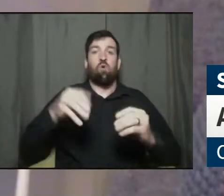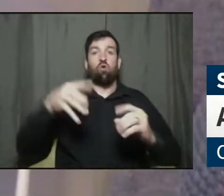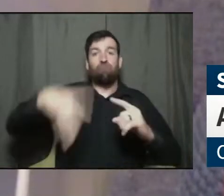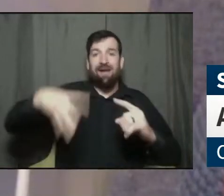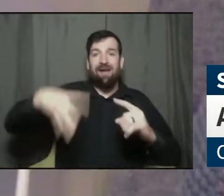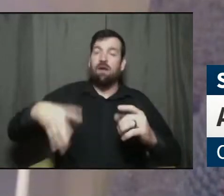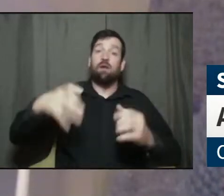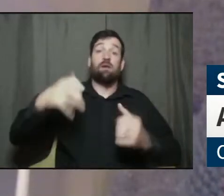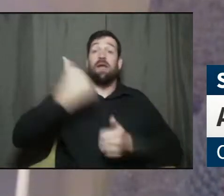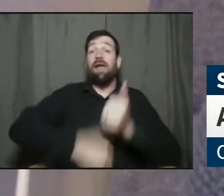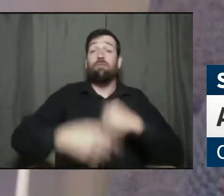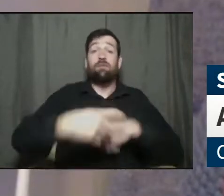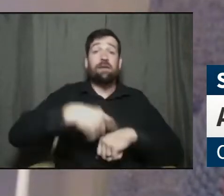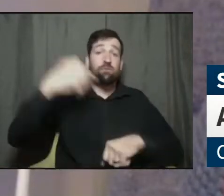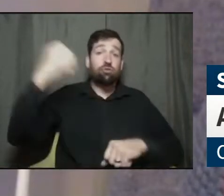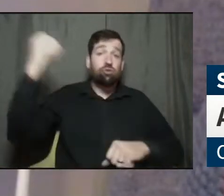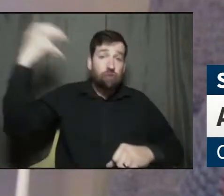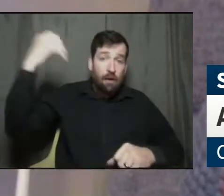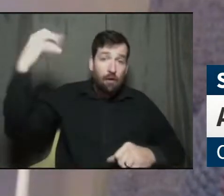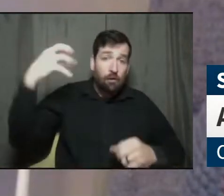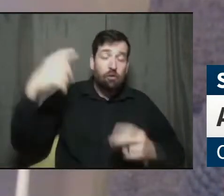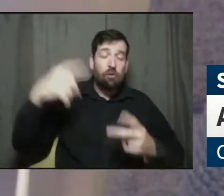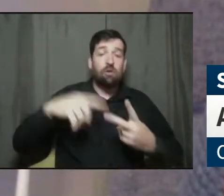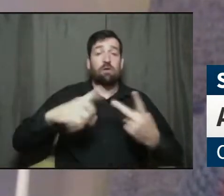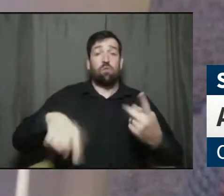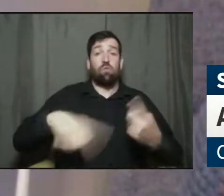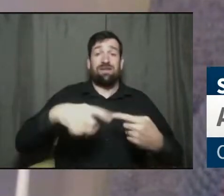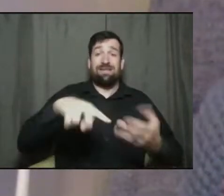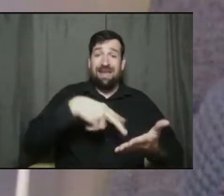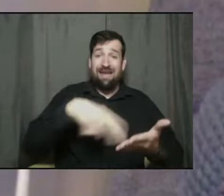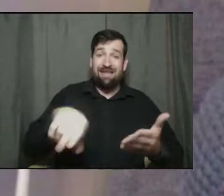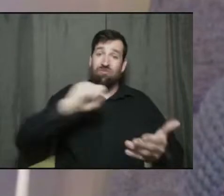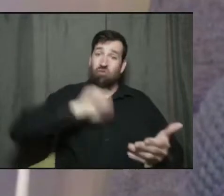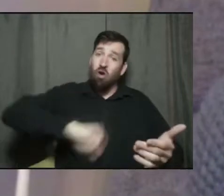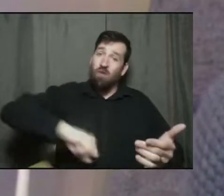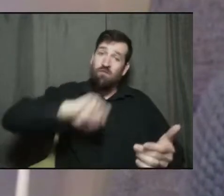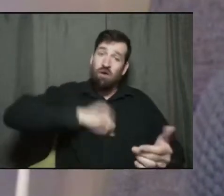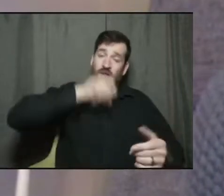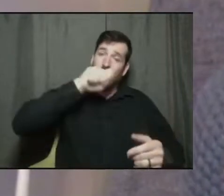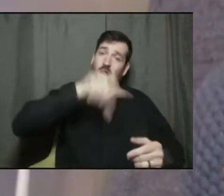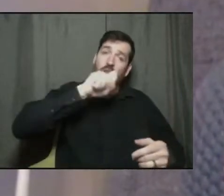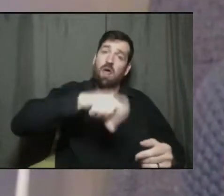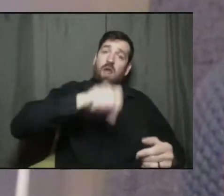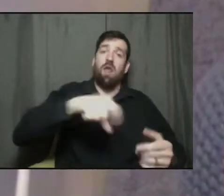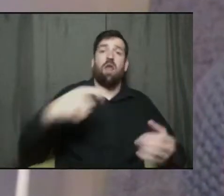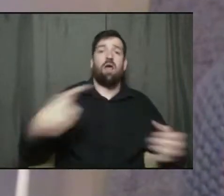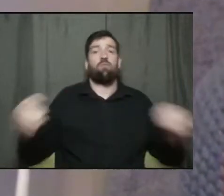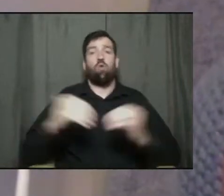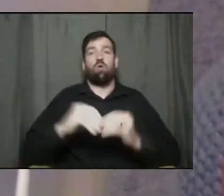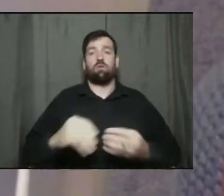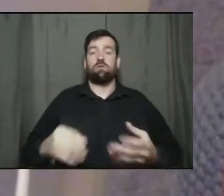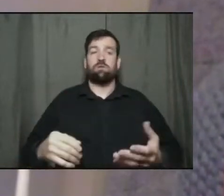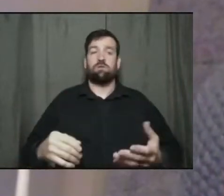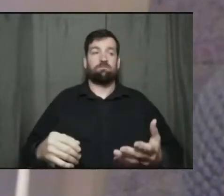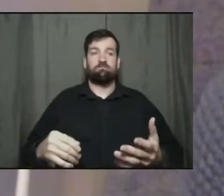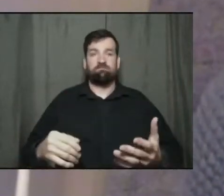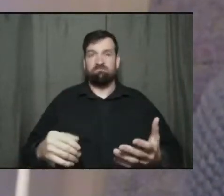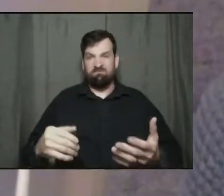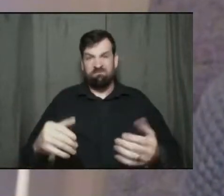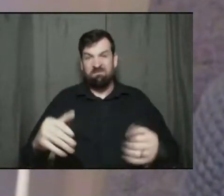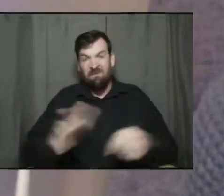showered. Every time I danced, I'd cough more up and do more airway clearance. It was pretty much a full-time